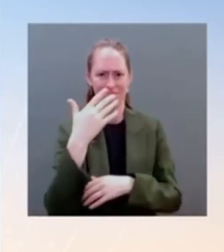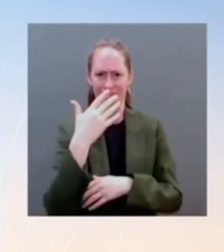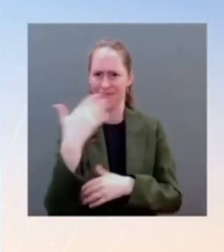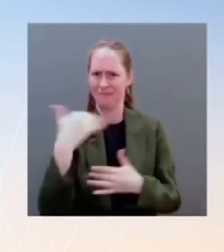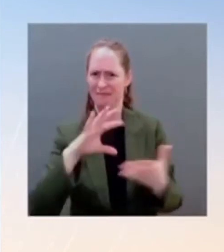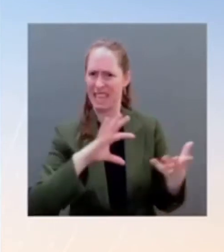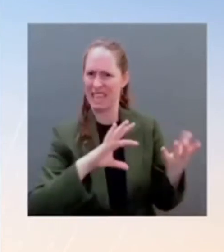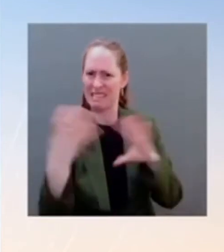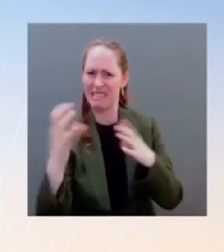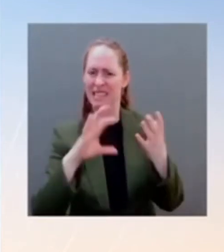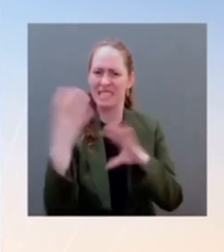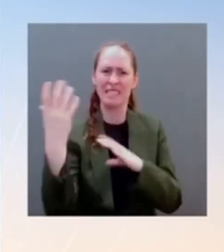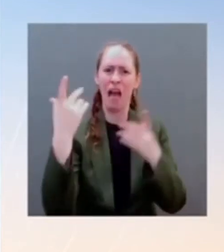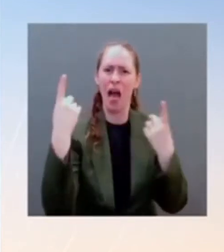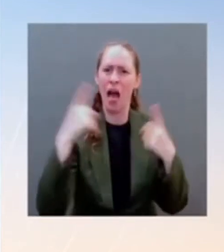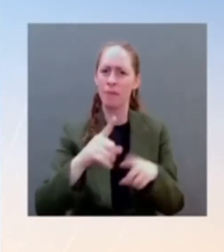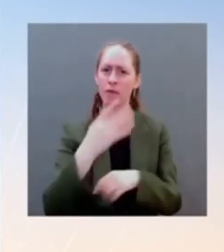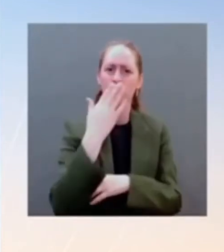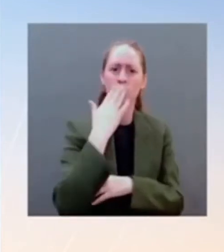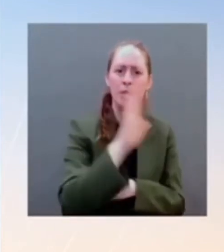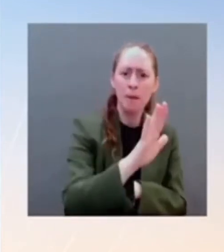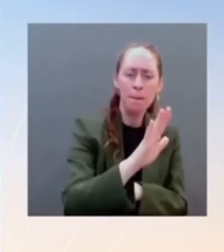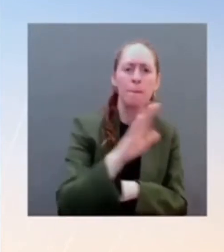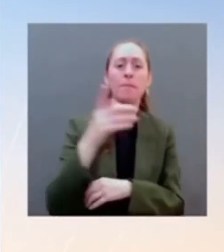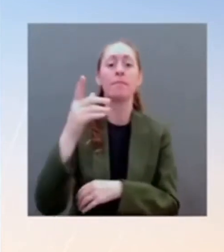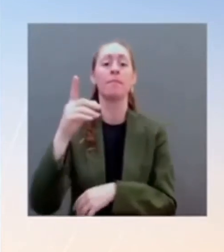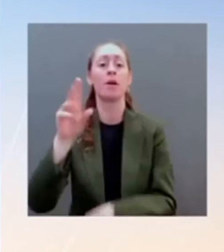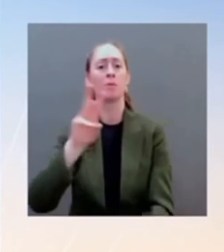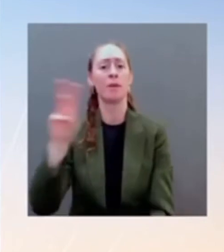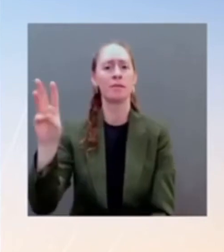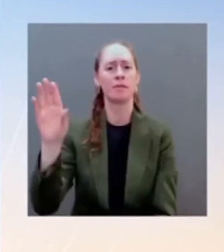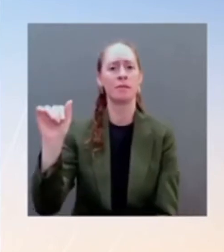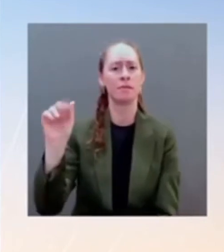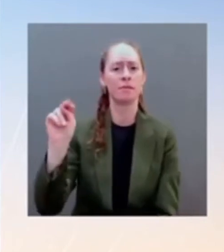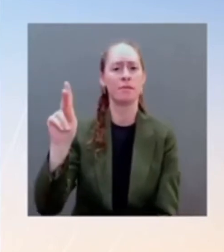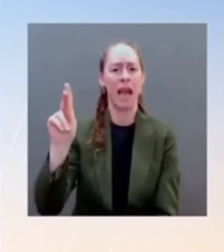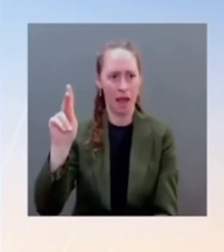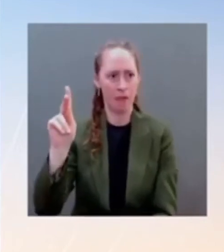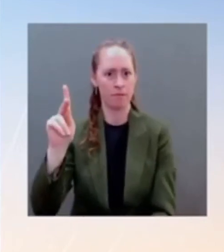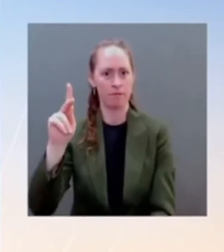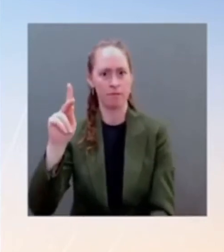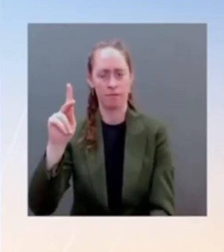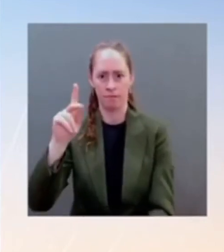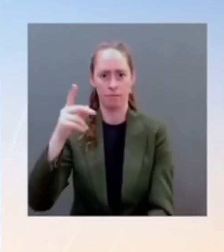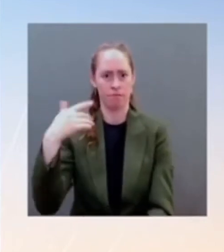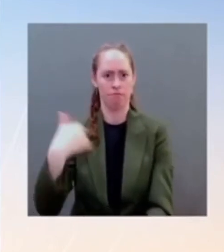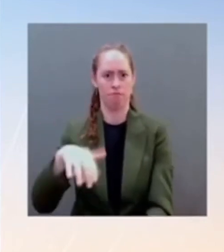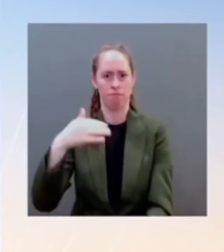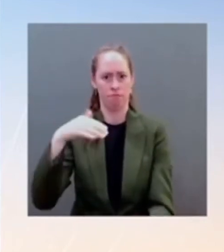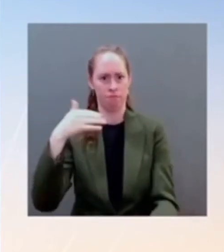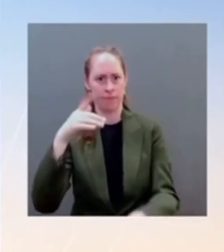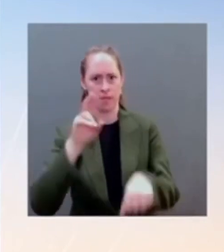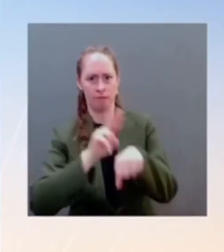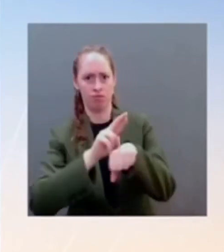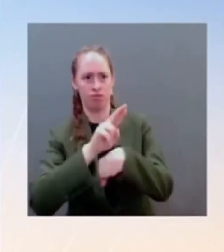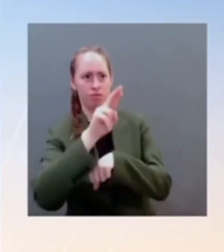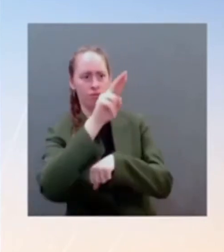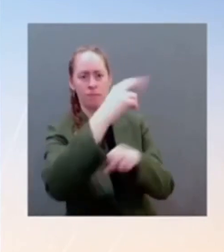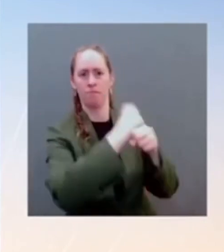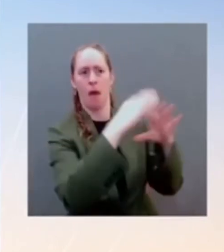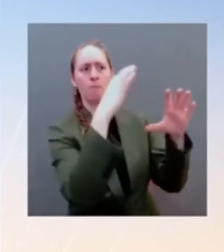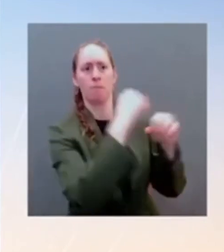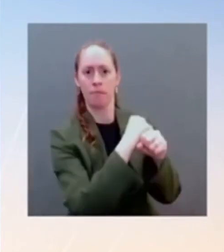condemn the recent rocket attack on Israel. You may or may not have seen also that the president conducted a call with Prime Minister Bennett on Sunday